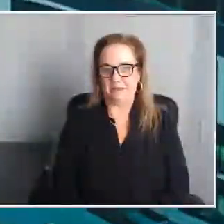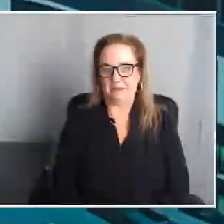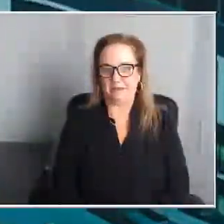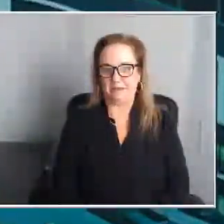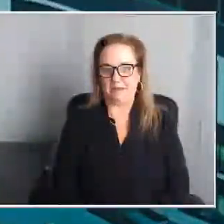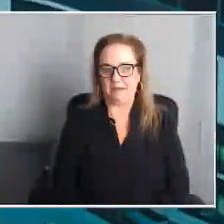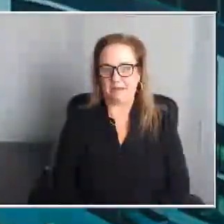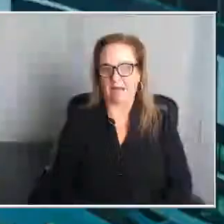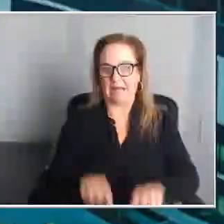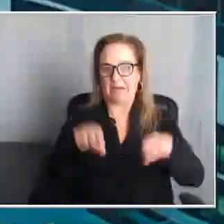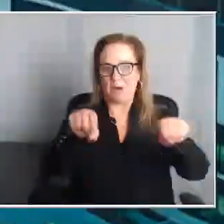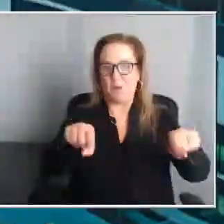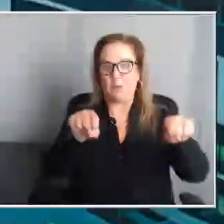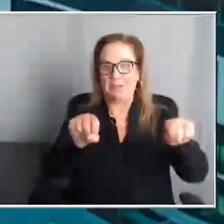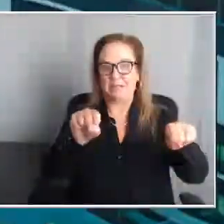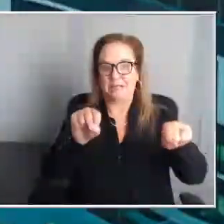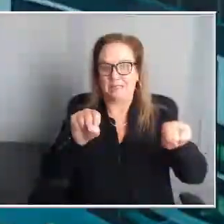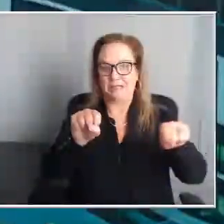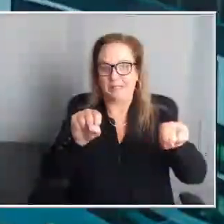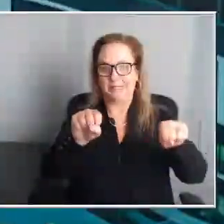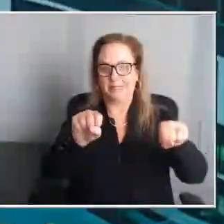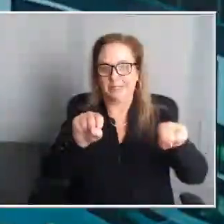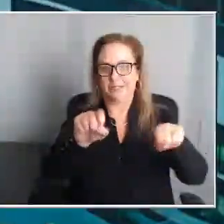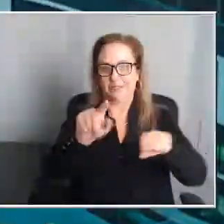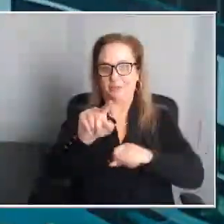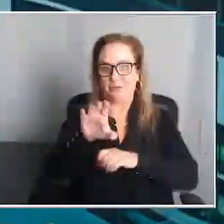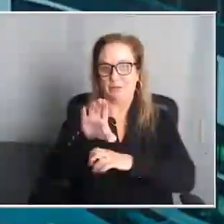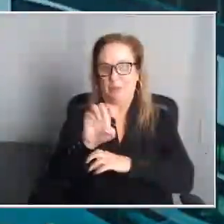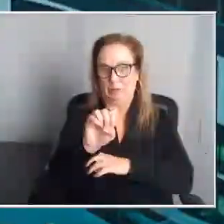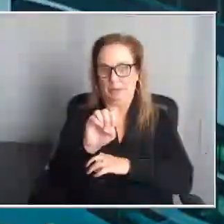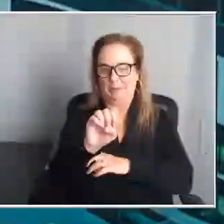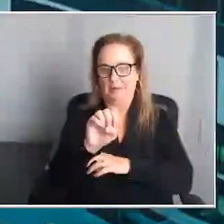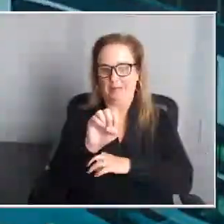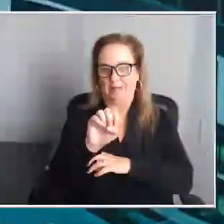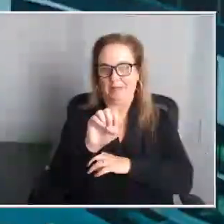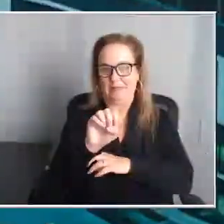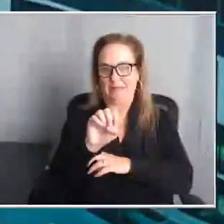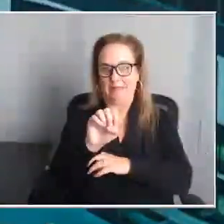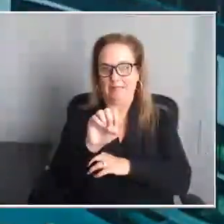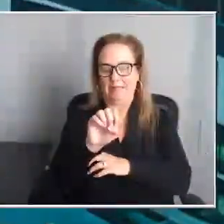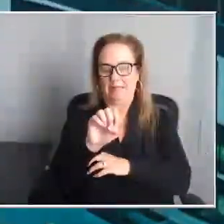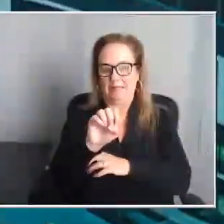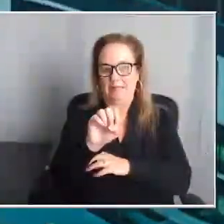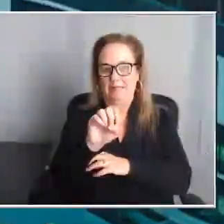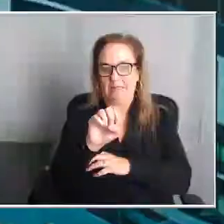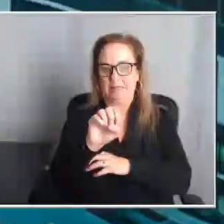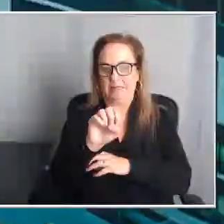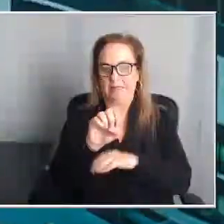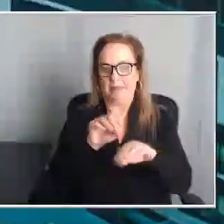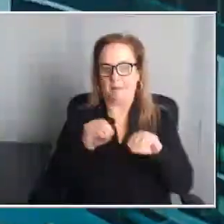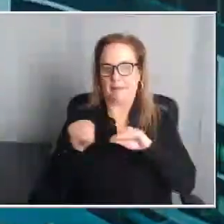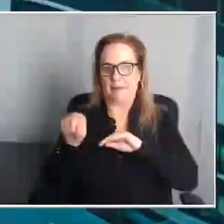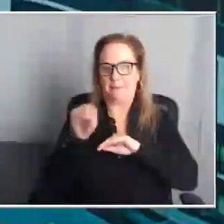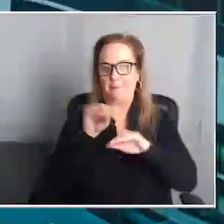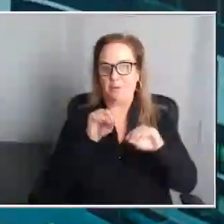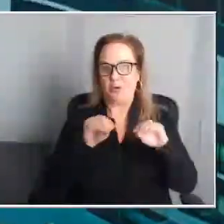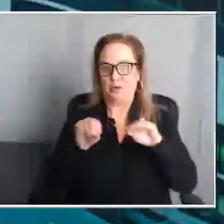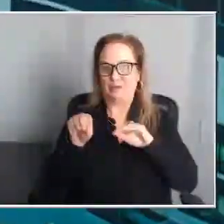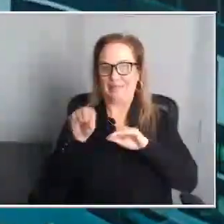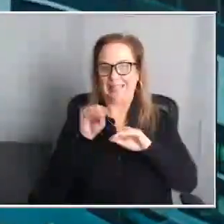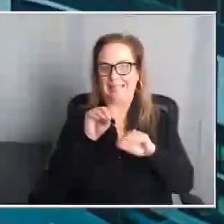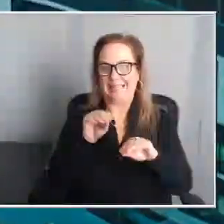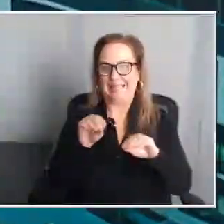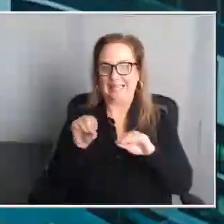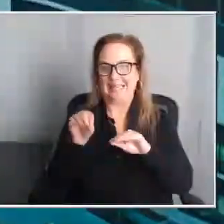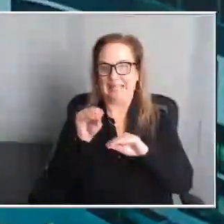hang on to the tube by moving in